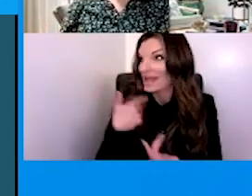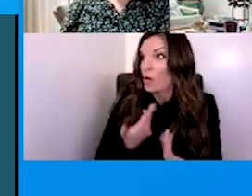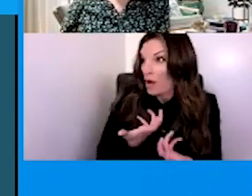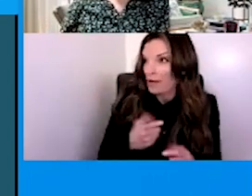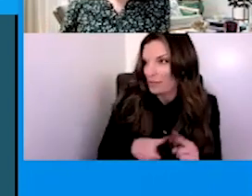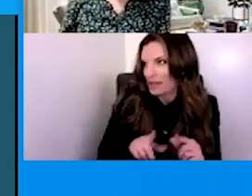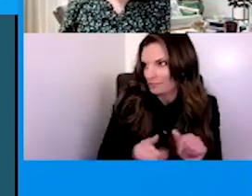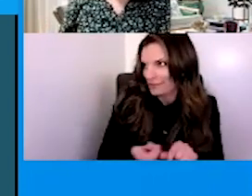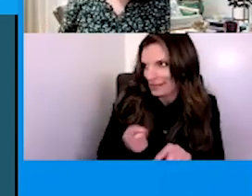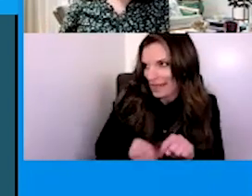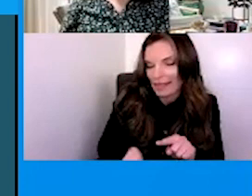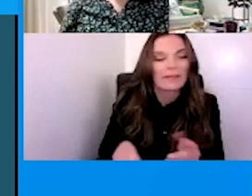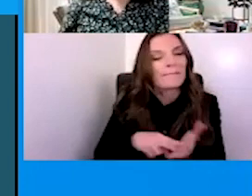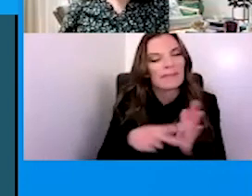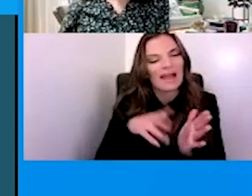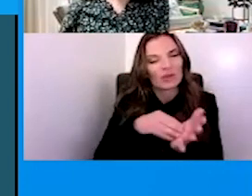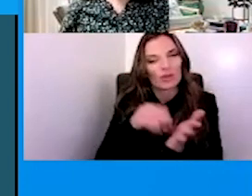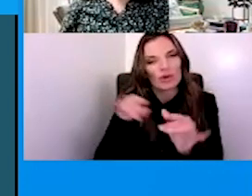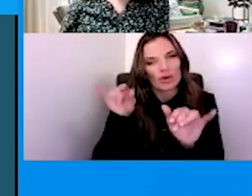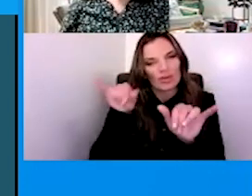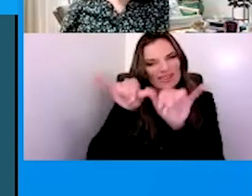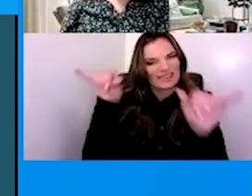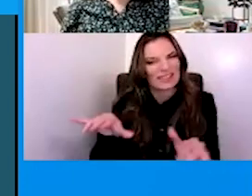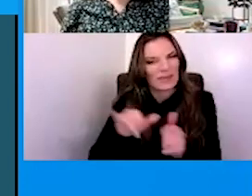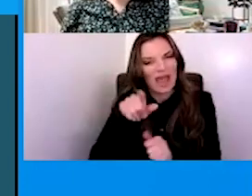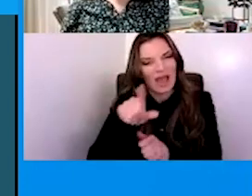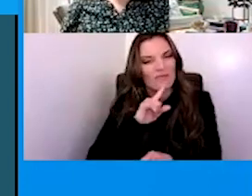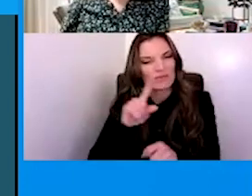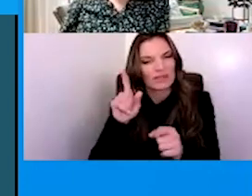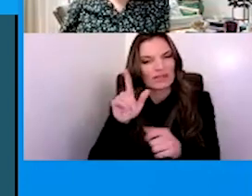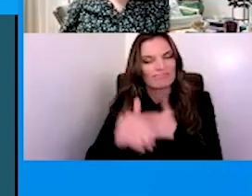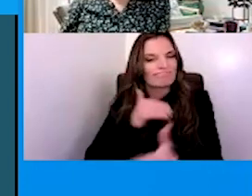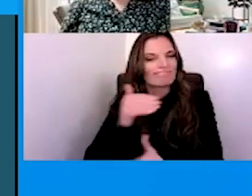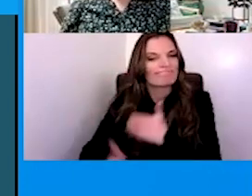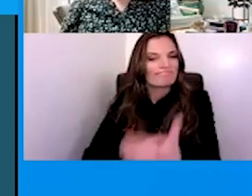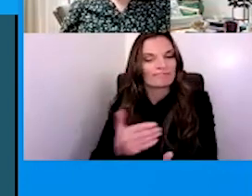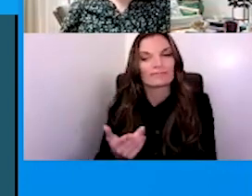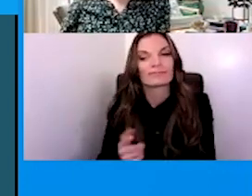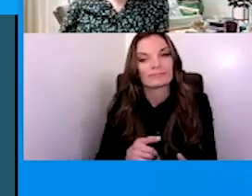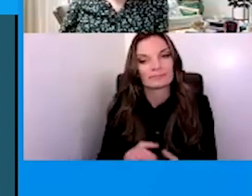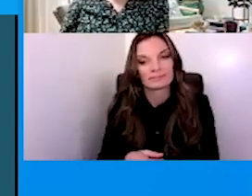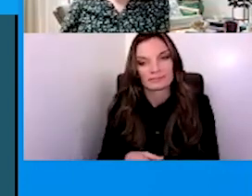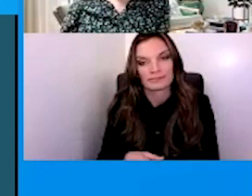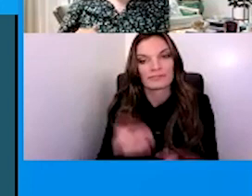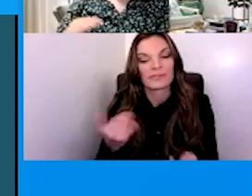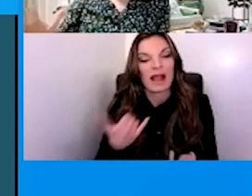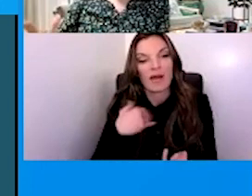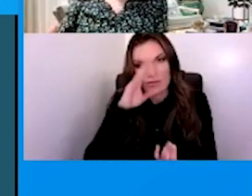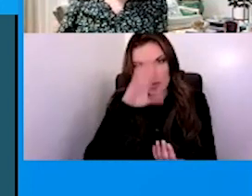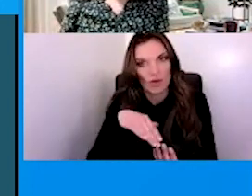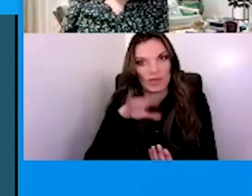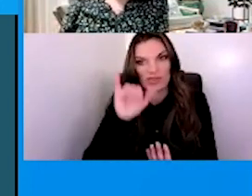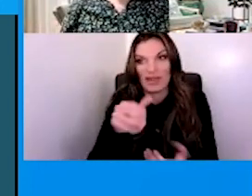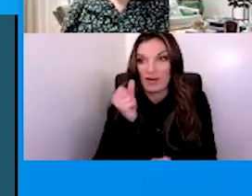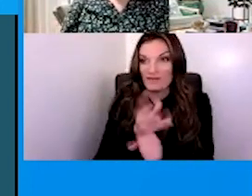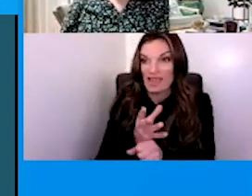learning the systems too. But COVID taught me that. And so now I know that we cannot count on having like a